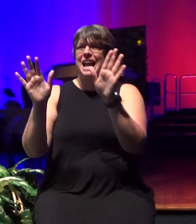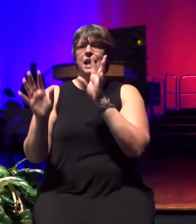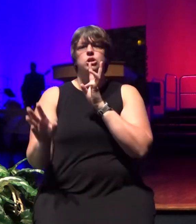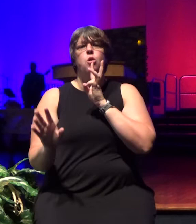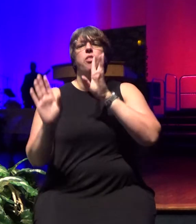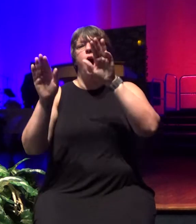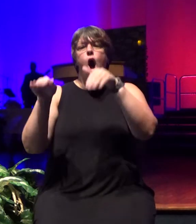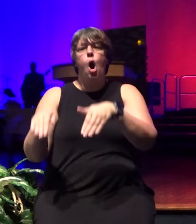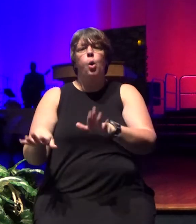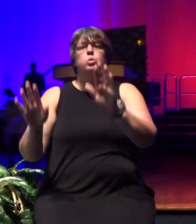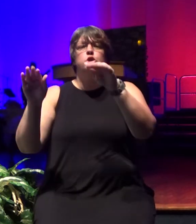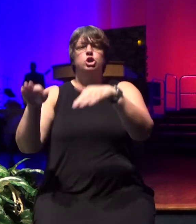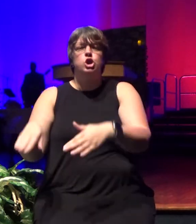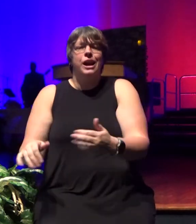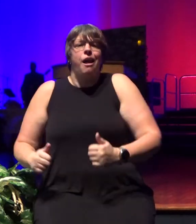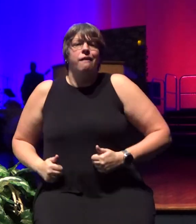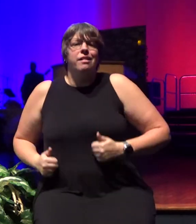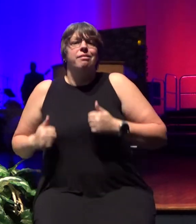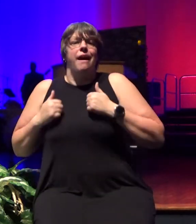the good, the light.